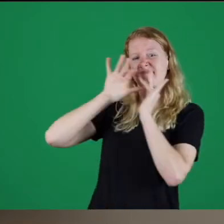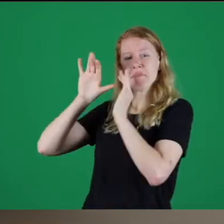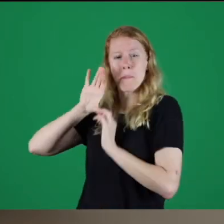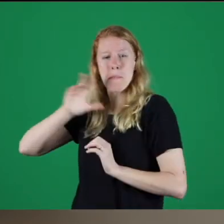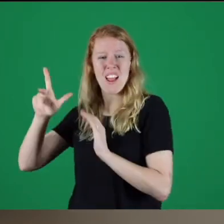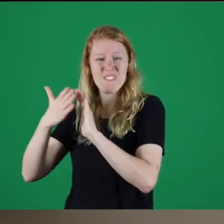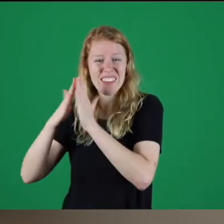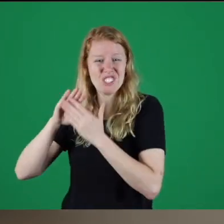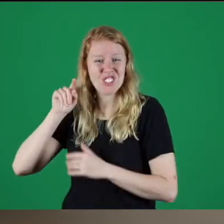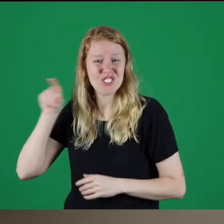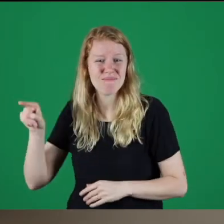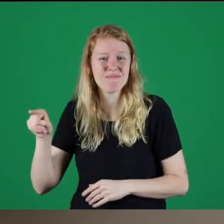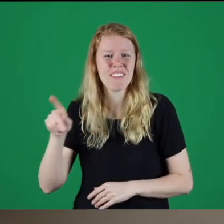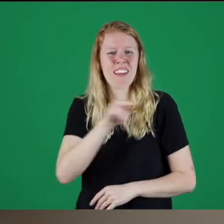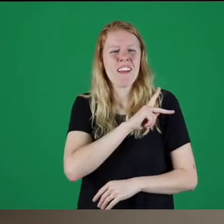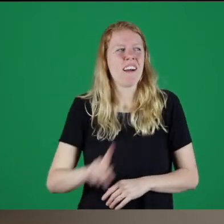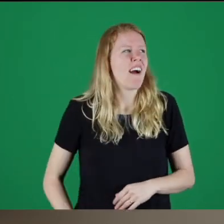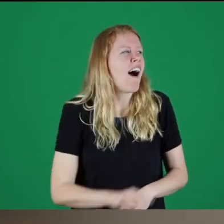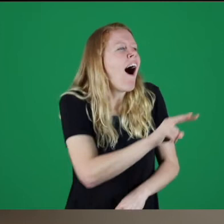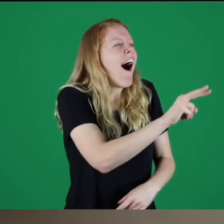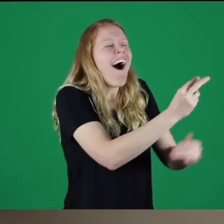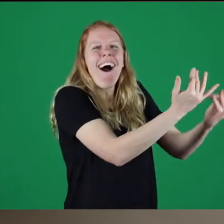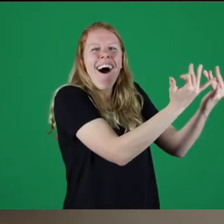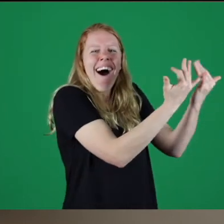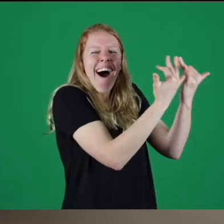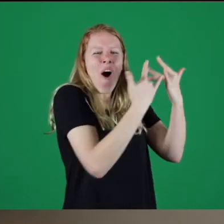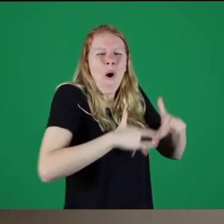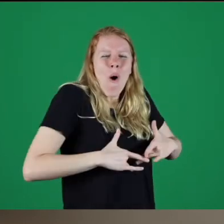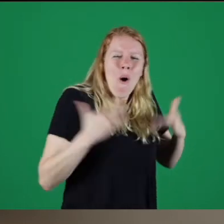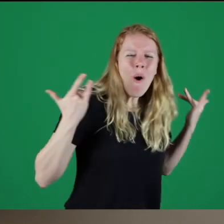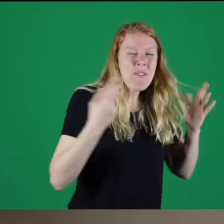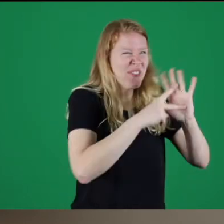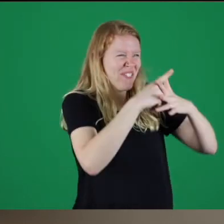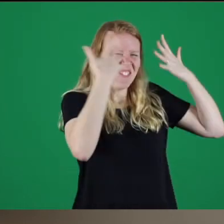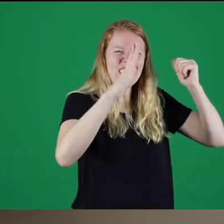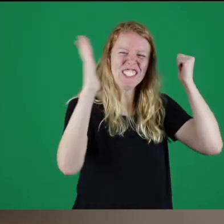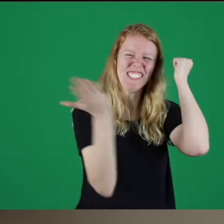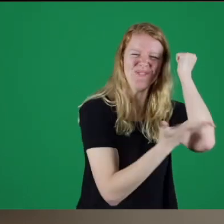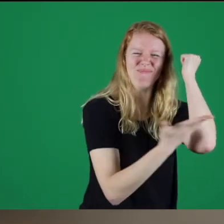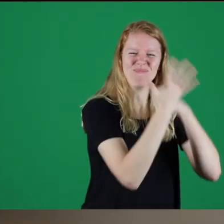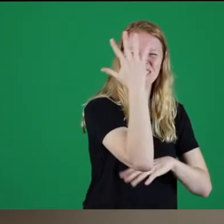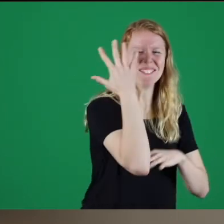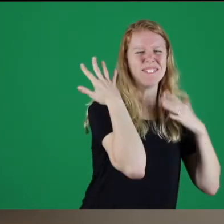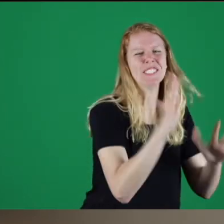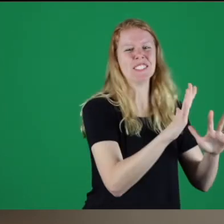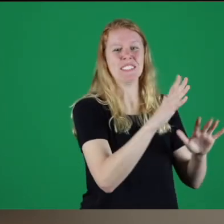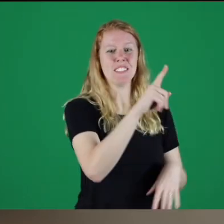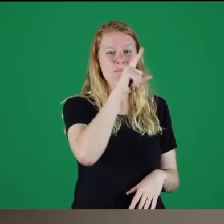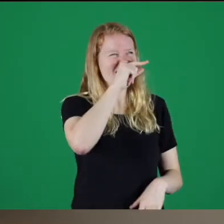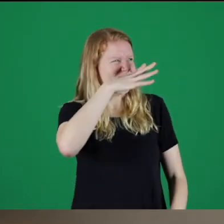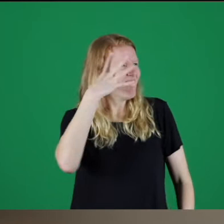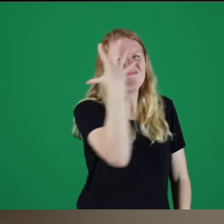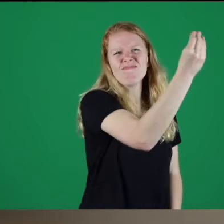village. When the king saw them, he was overjoyed. "Oh, the strong women have chopped down the baobab tree. The bird has